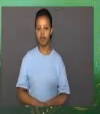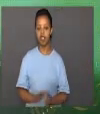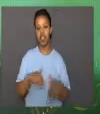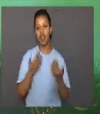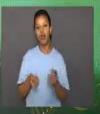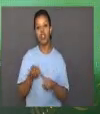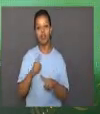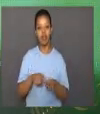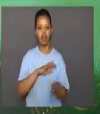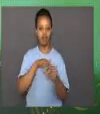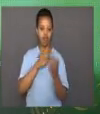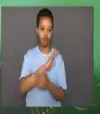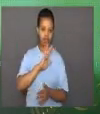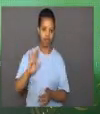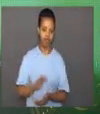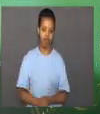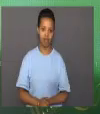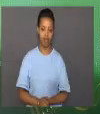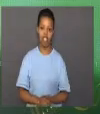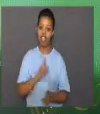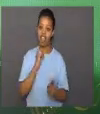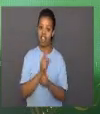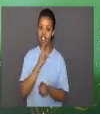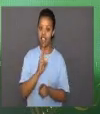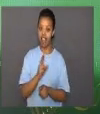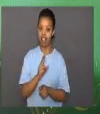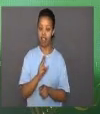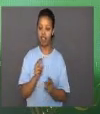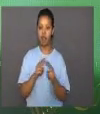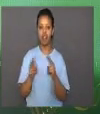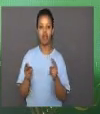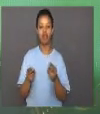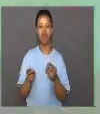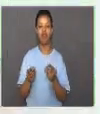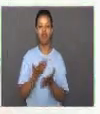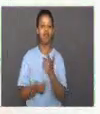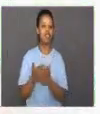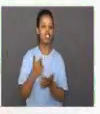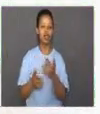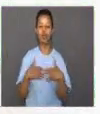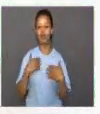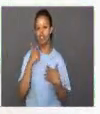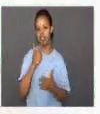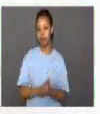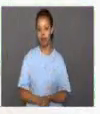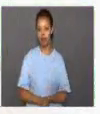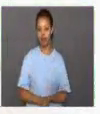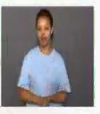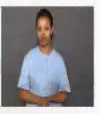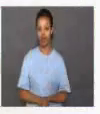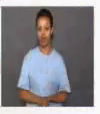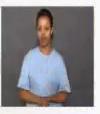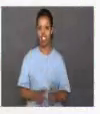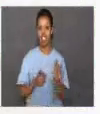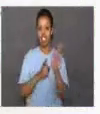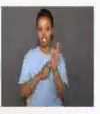Welcome back, everyone. I am sure you had an interesting discussion. If leaves